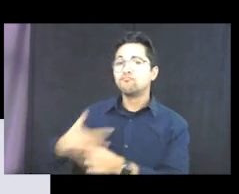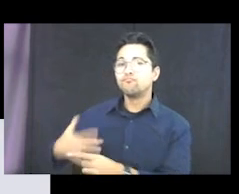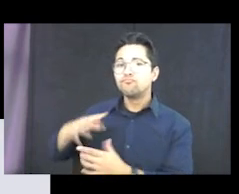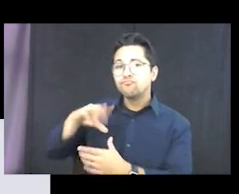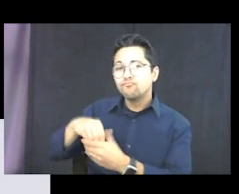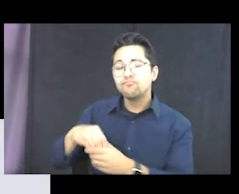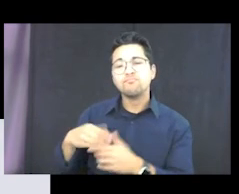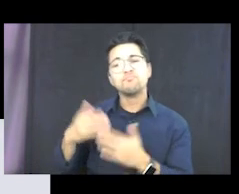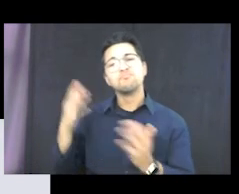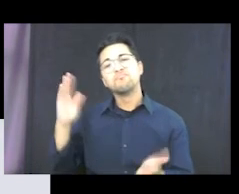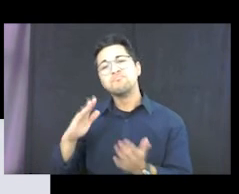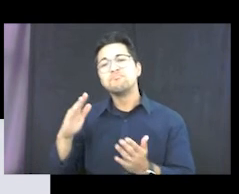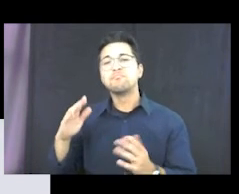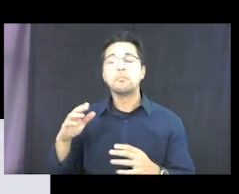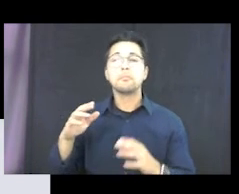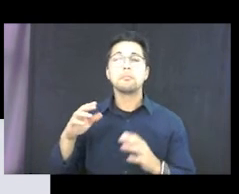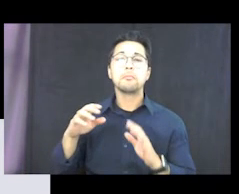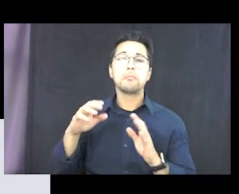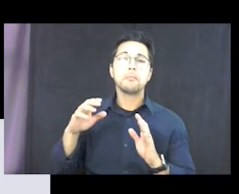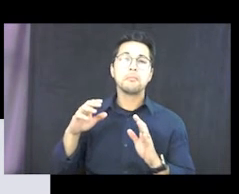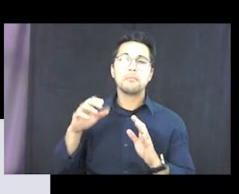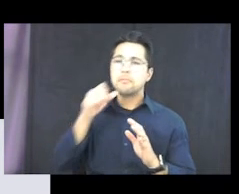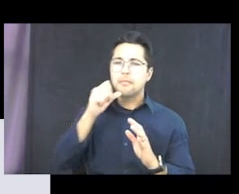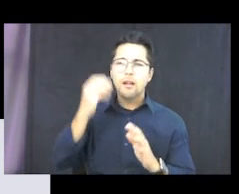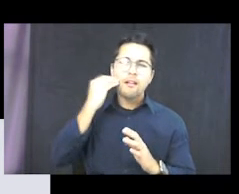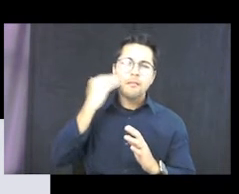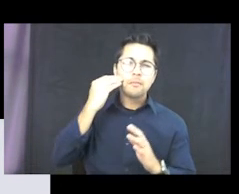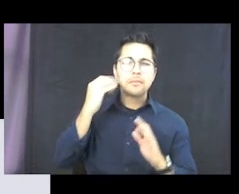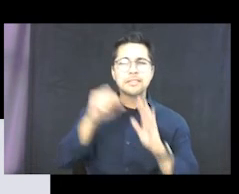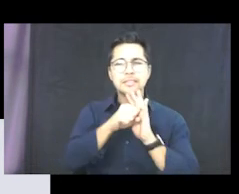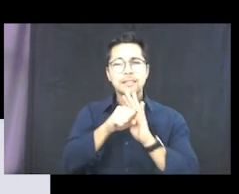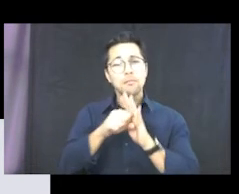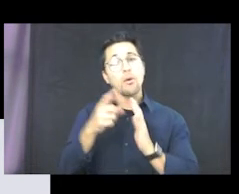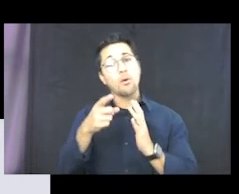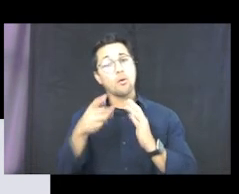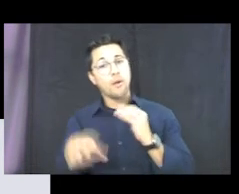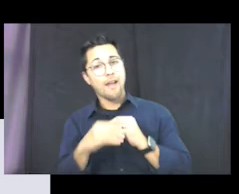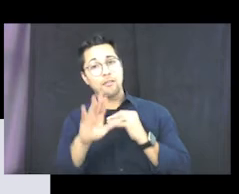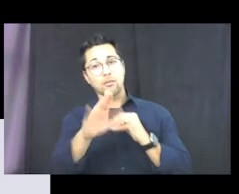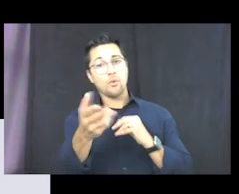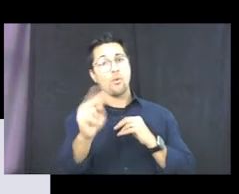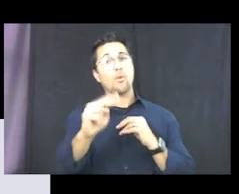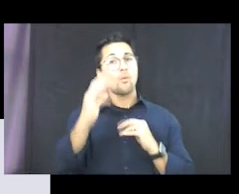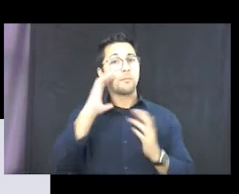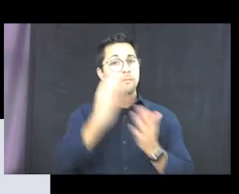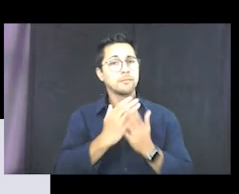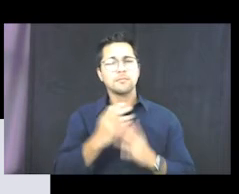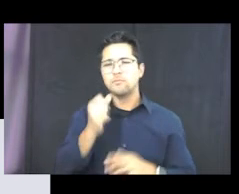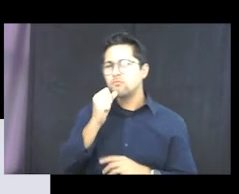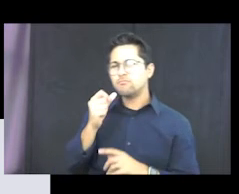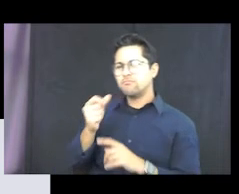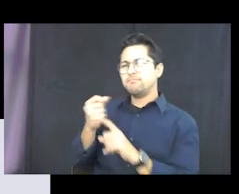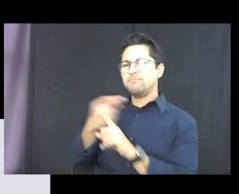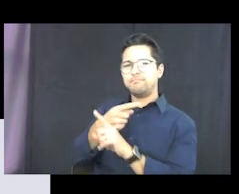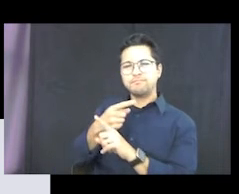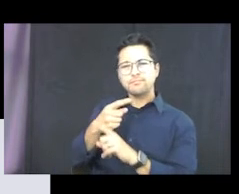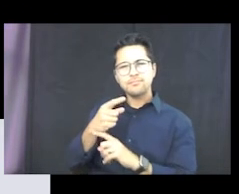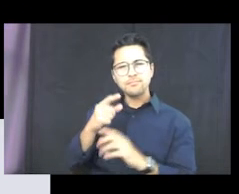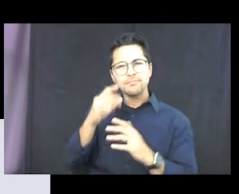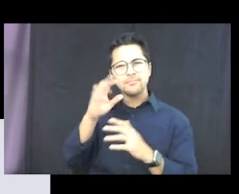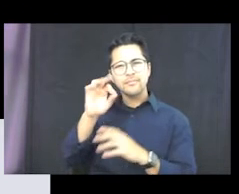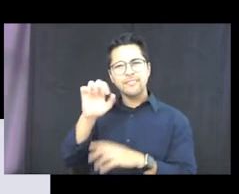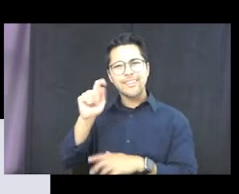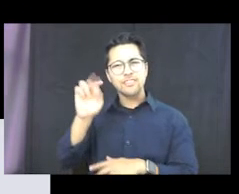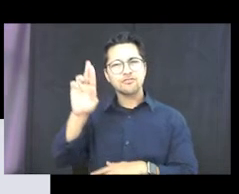less common symbols, or you add your own photos, or unusual features. Not that it's just